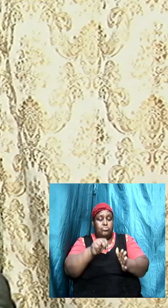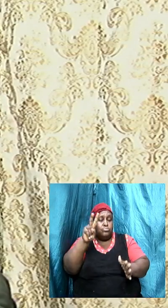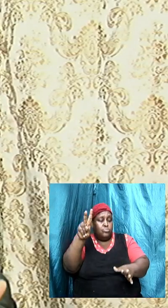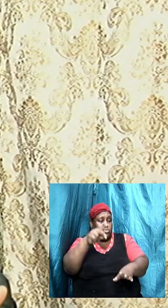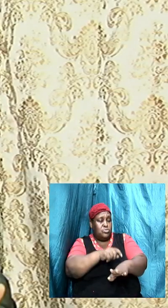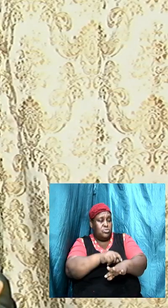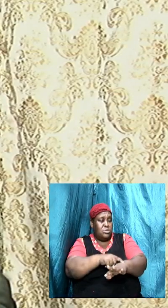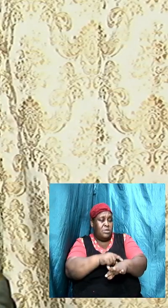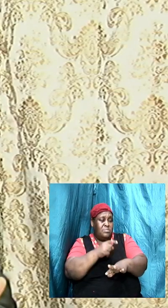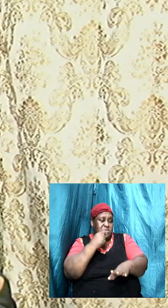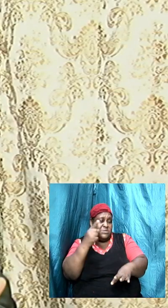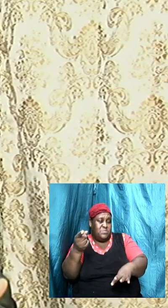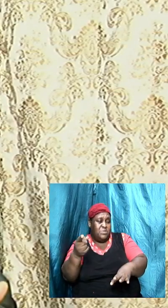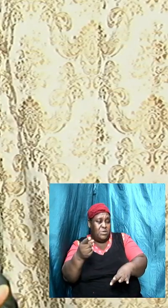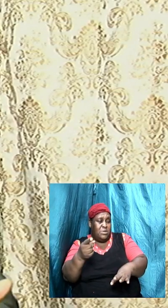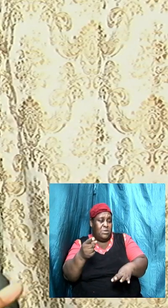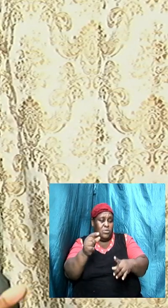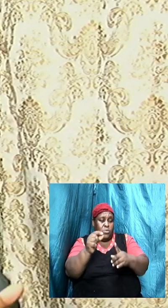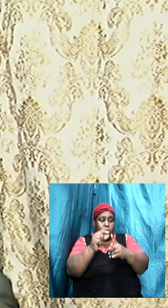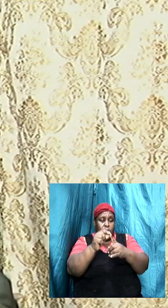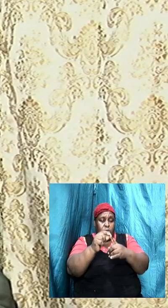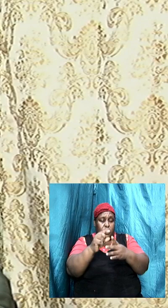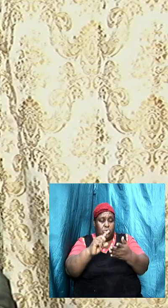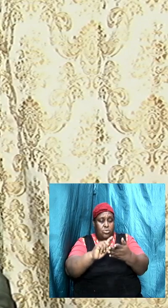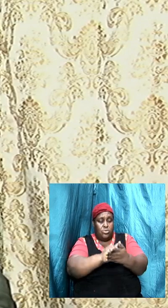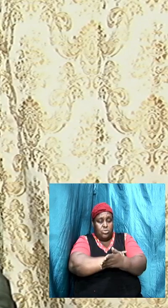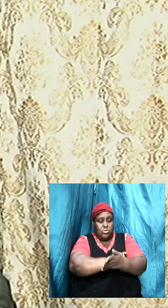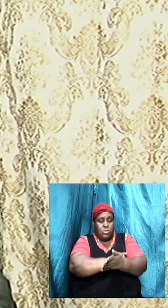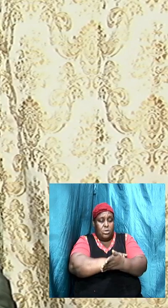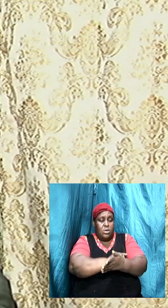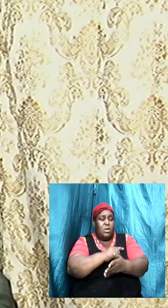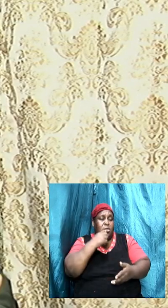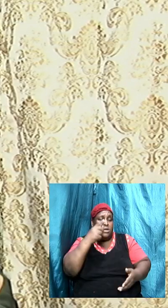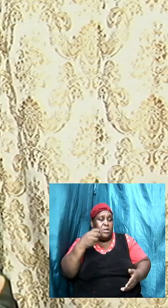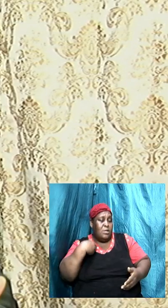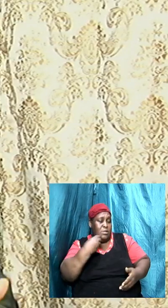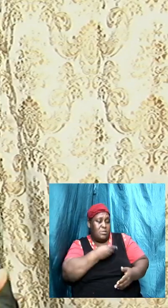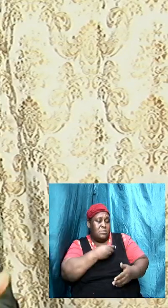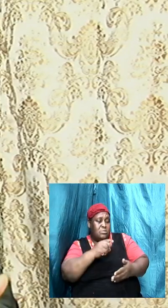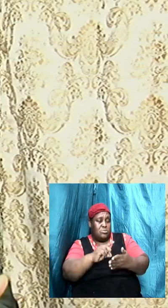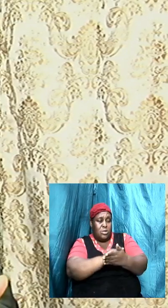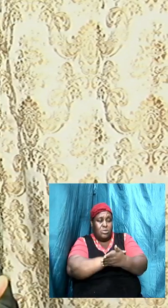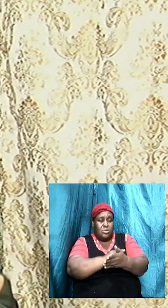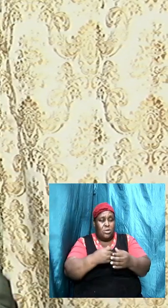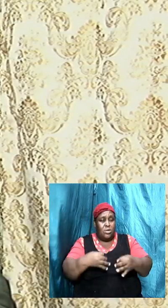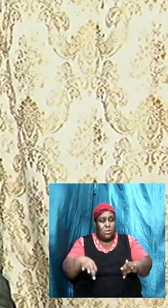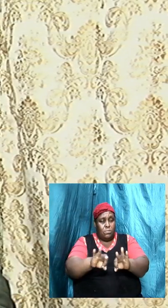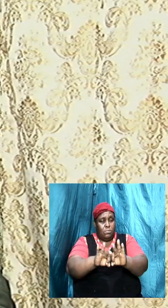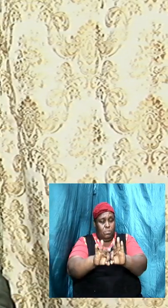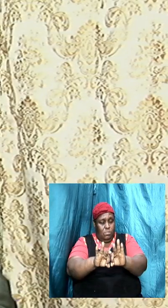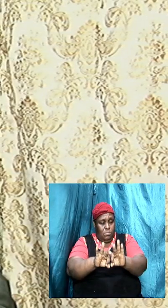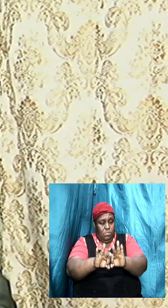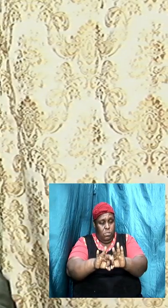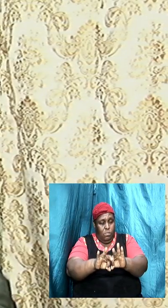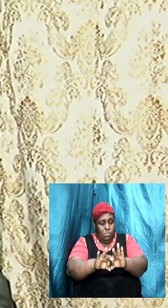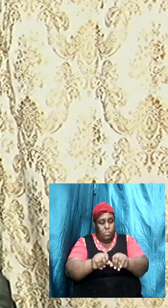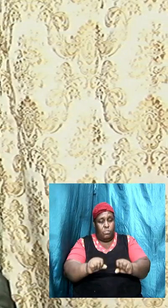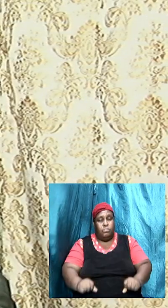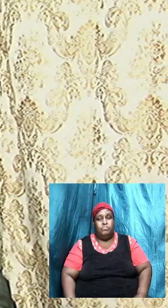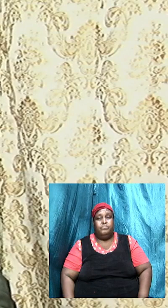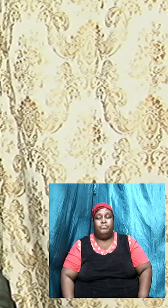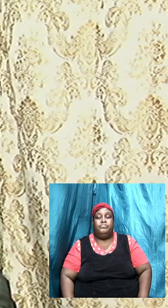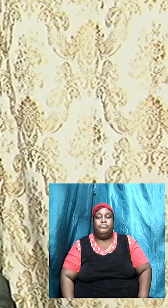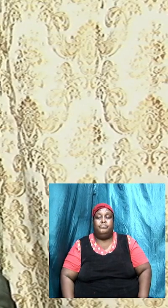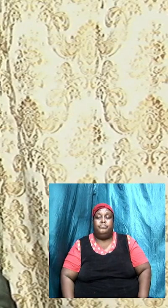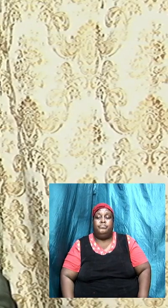know, it tells us then that doctrine is important, right? And we want to spend a little bit of time, and we just want to look at doctrine